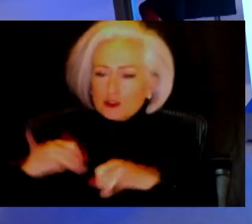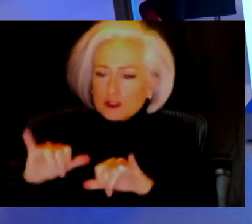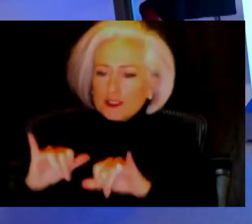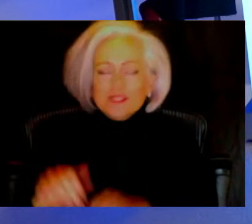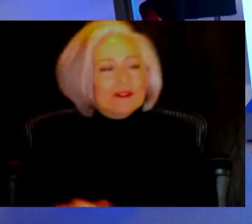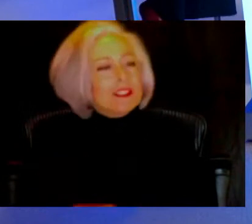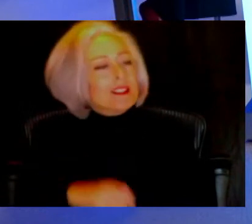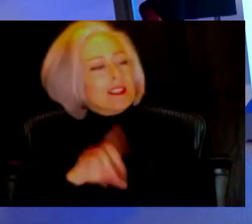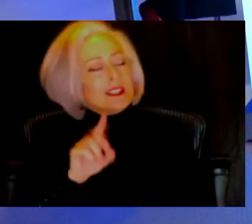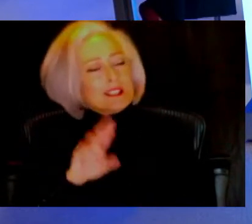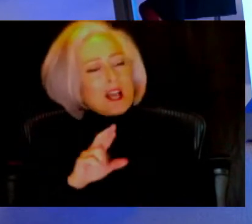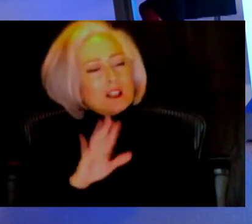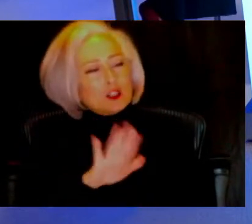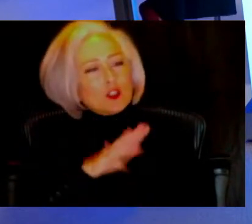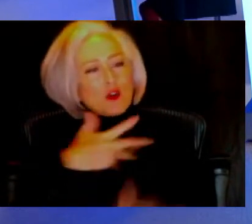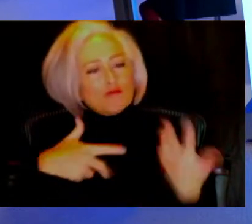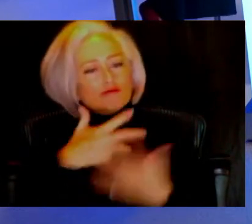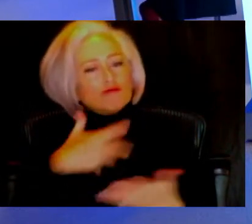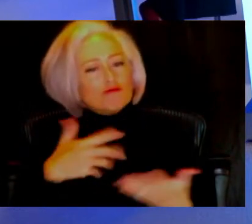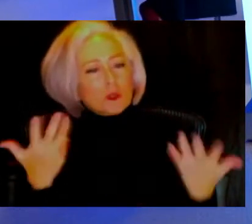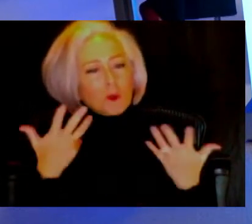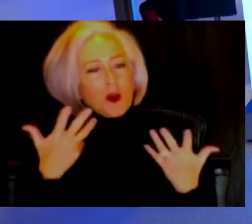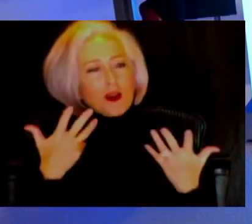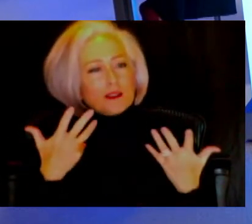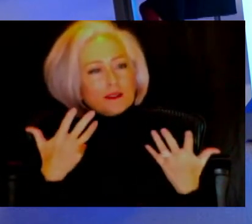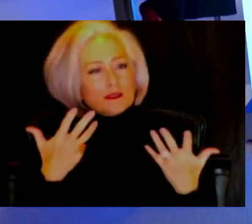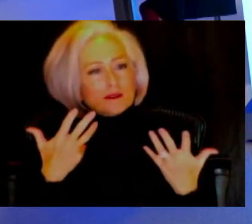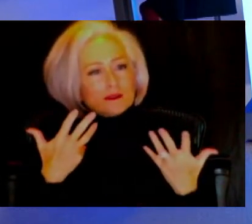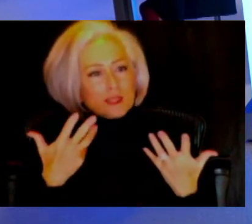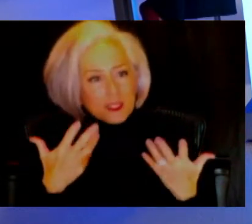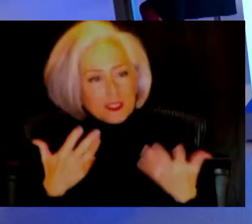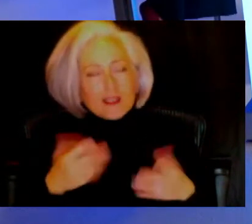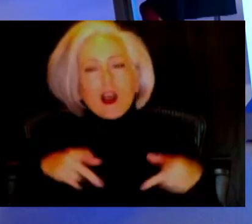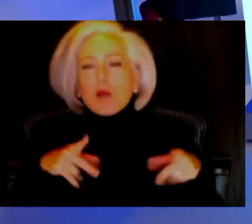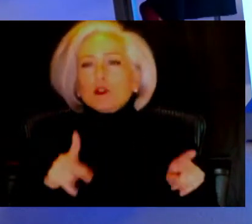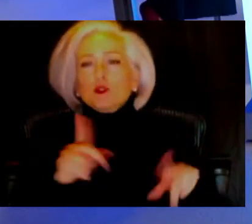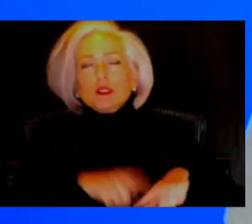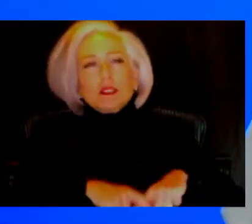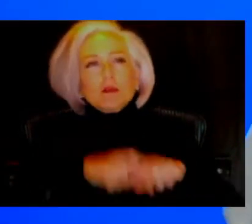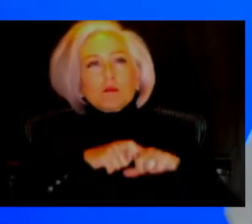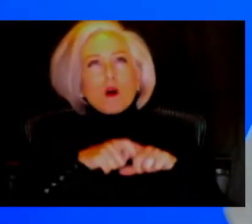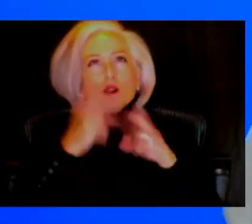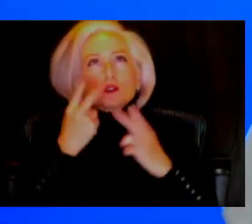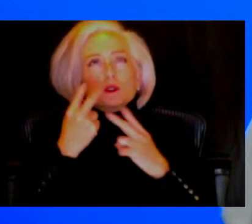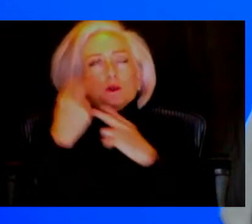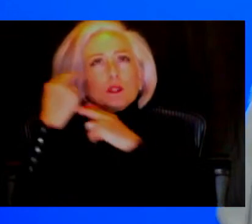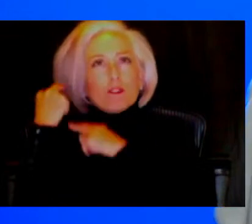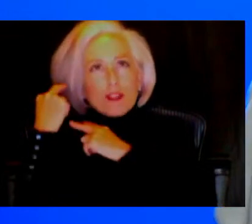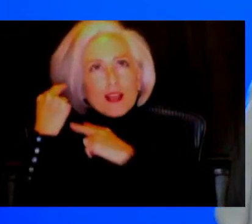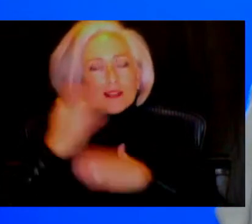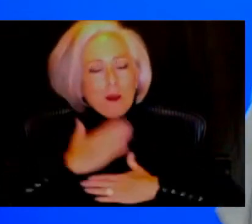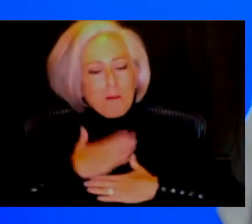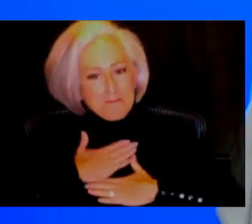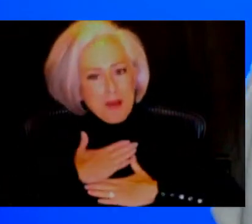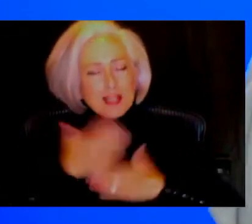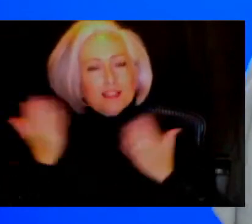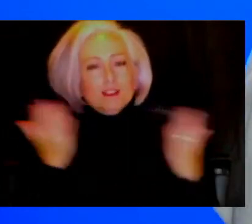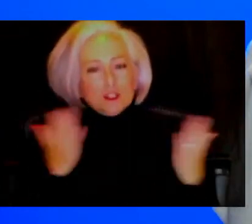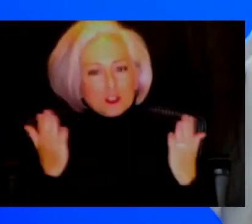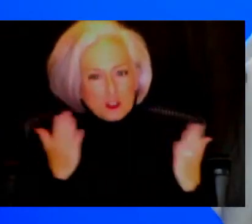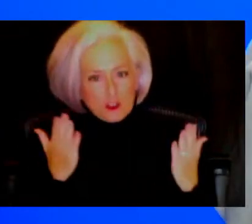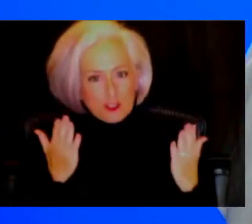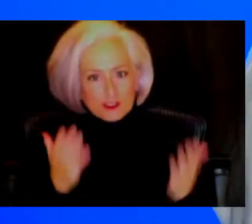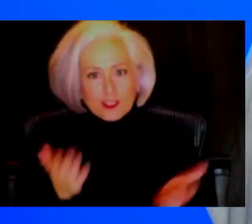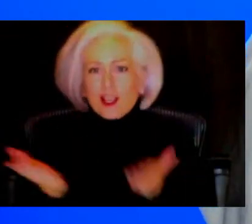I would agree. It's that opportunity to pause and reflect on my own service and the service of all of the